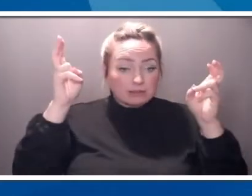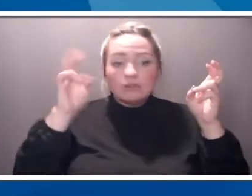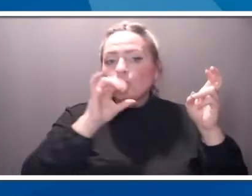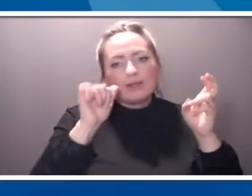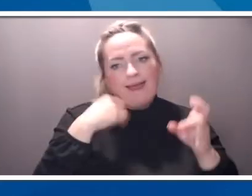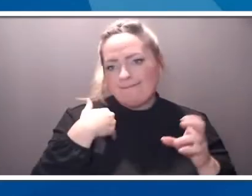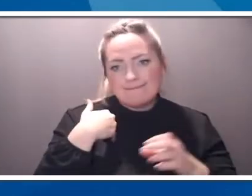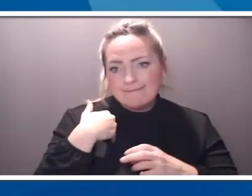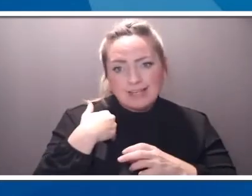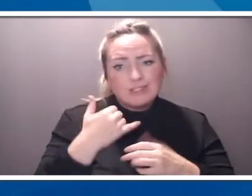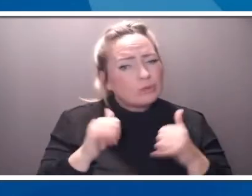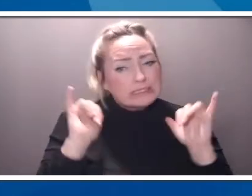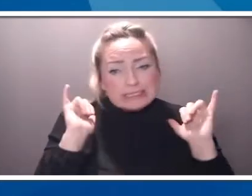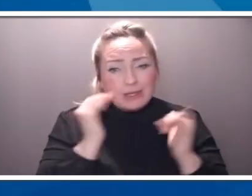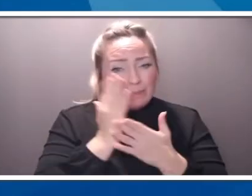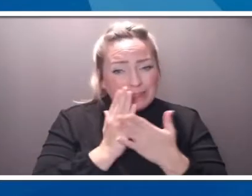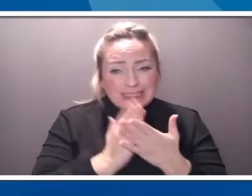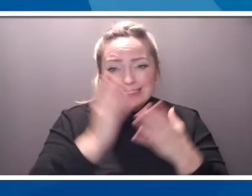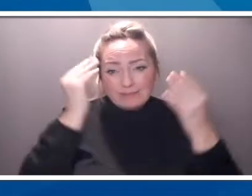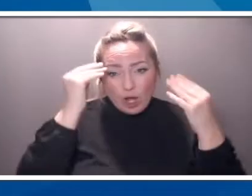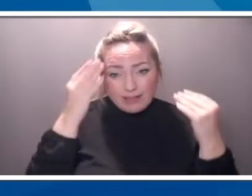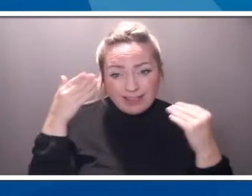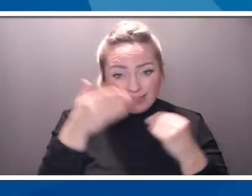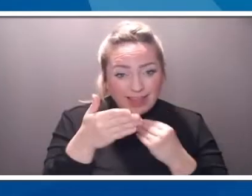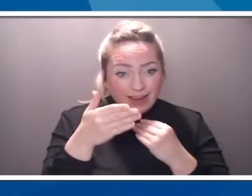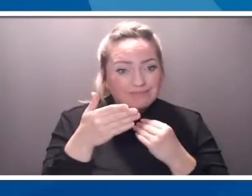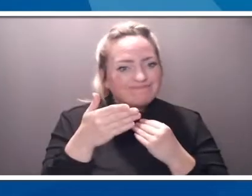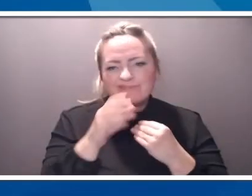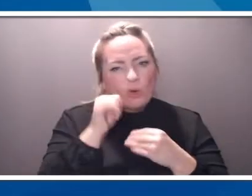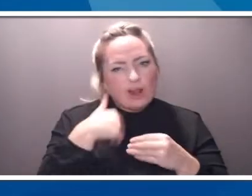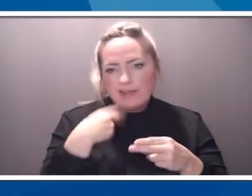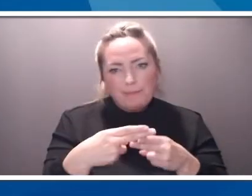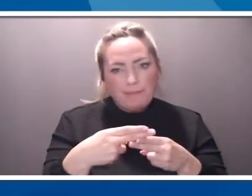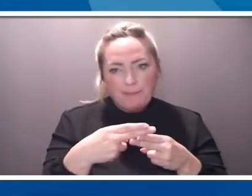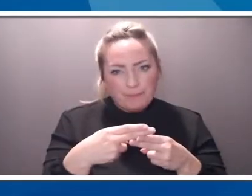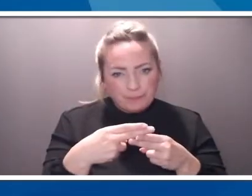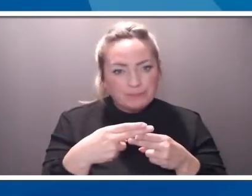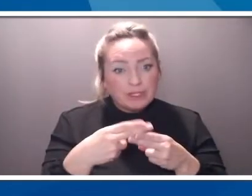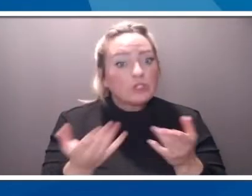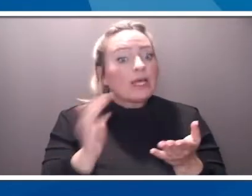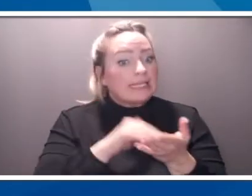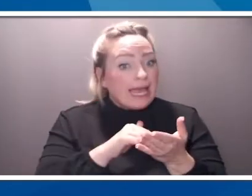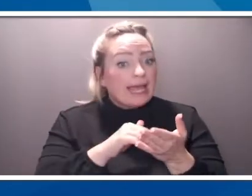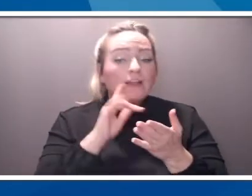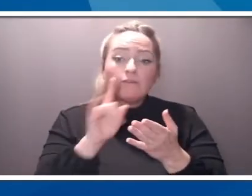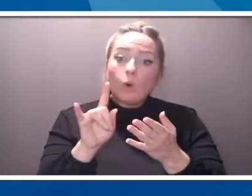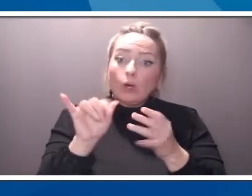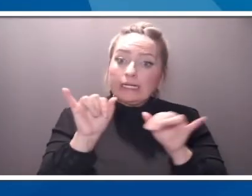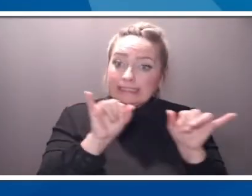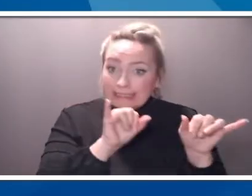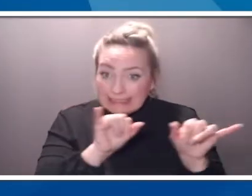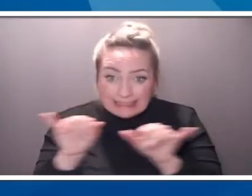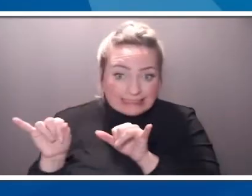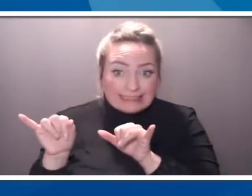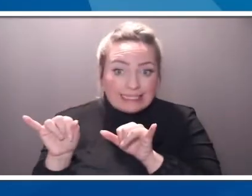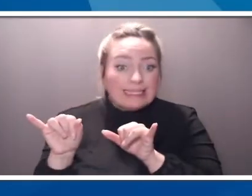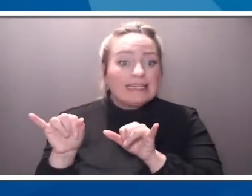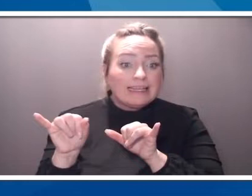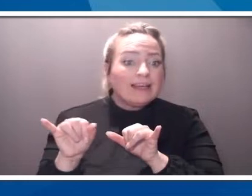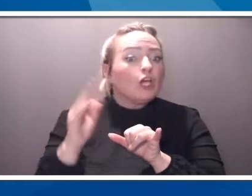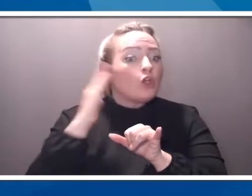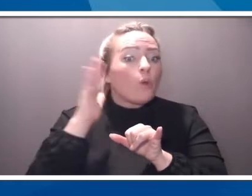the head of the document wouldn't have that. So there would still be pieces of content there that simply haven't got a name. So again, in terms